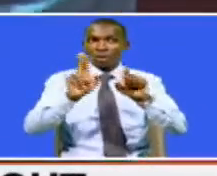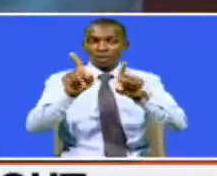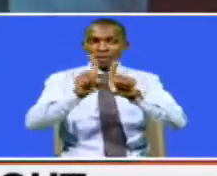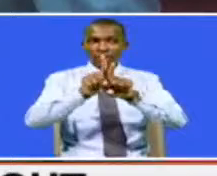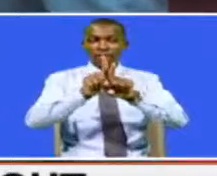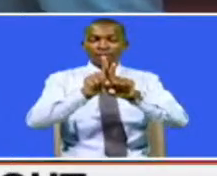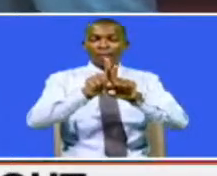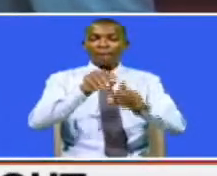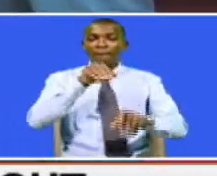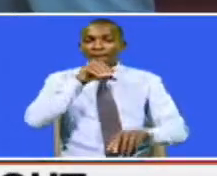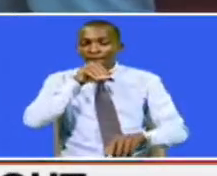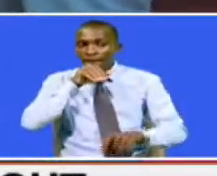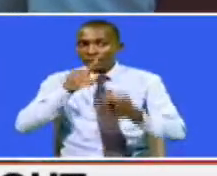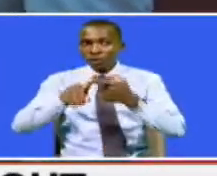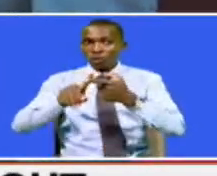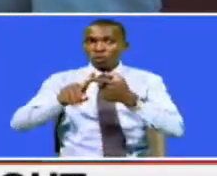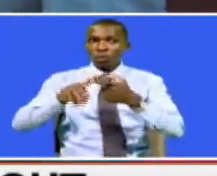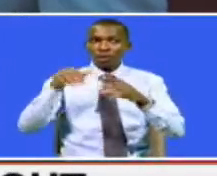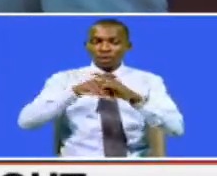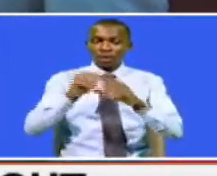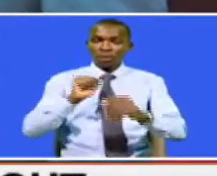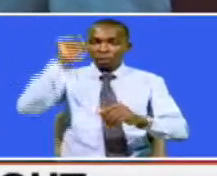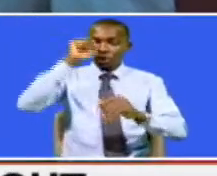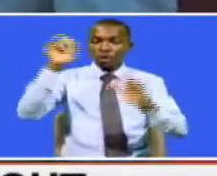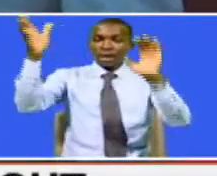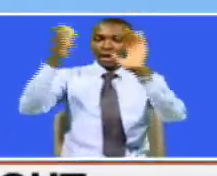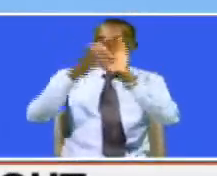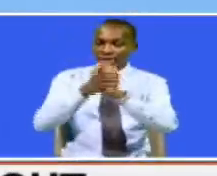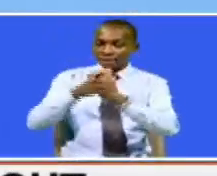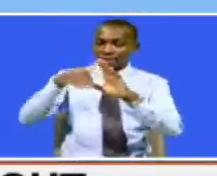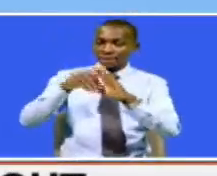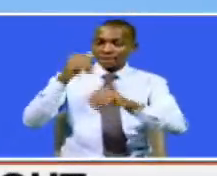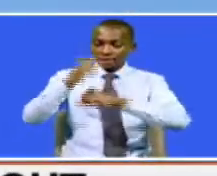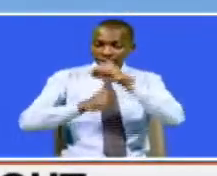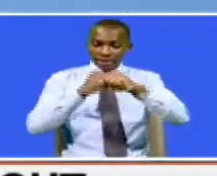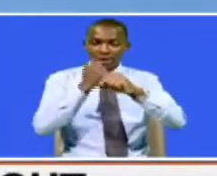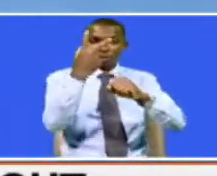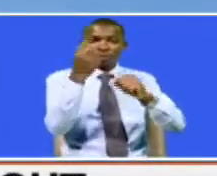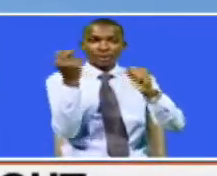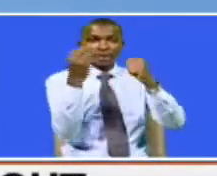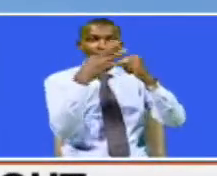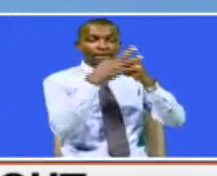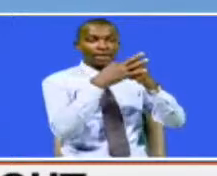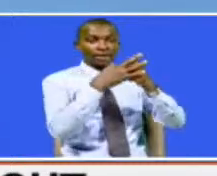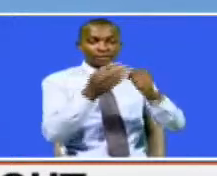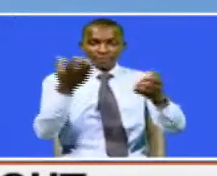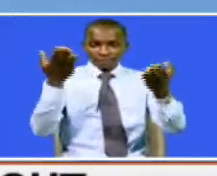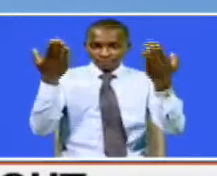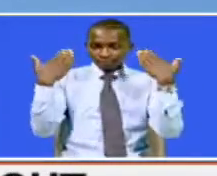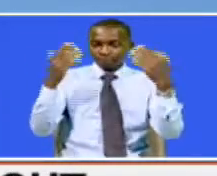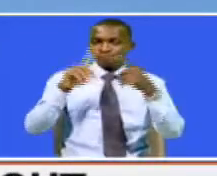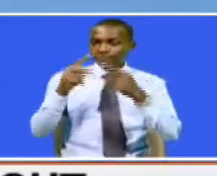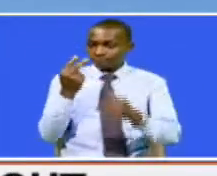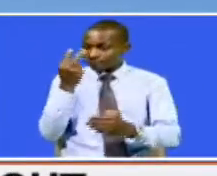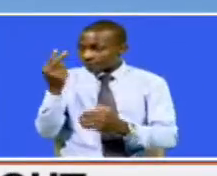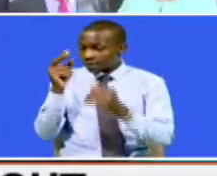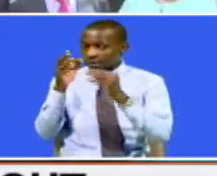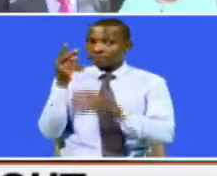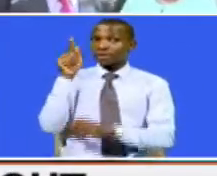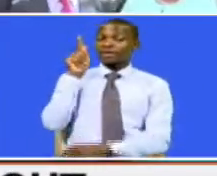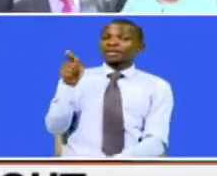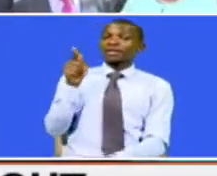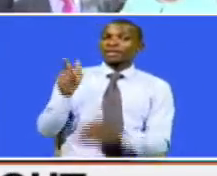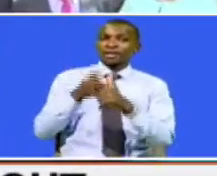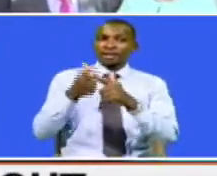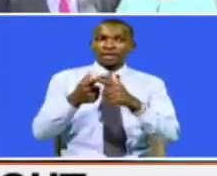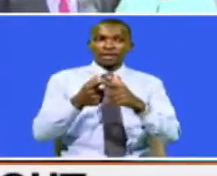Premier Raila Odinga towards a political handshake in early 2018. It remains to be seen if this visit will have